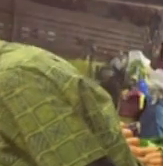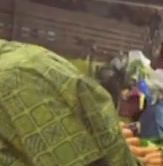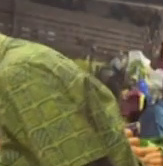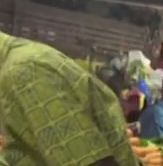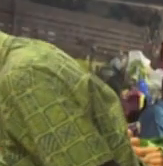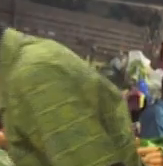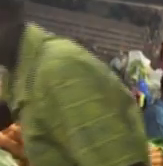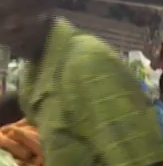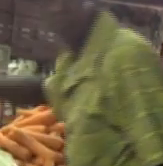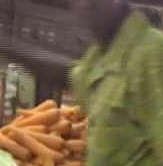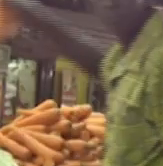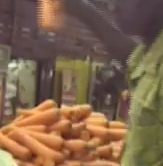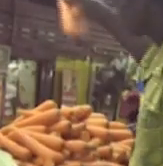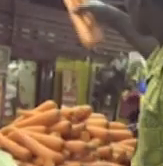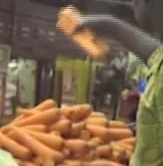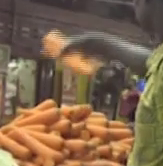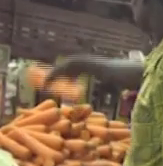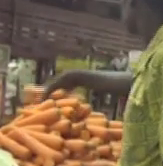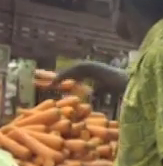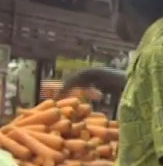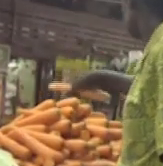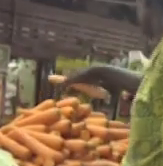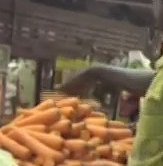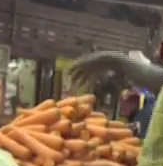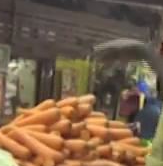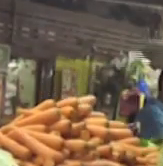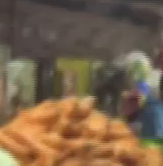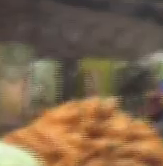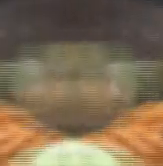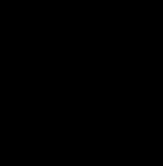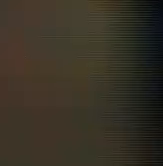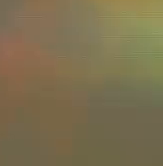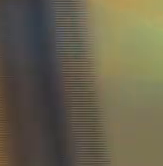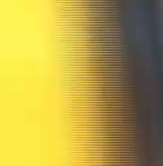Losana. I'm from Butua and I love listening to Gold